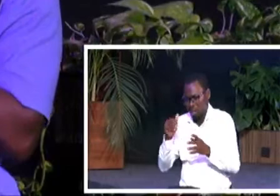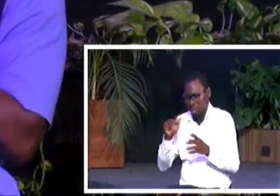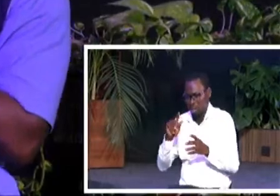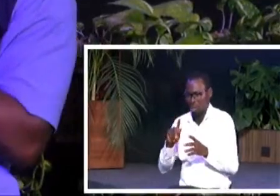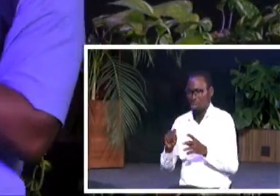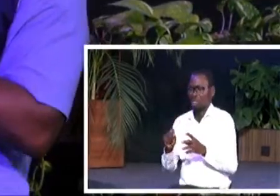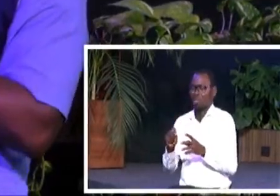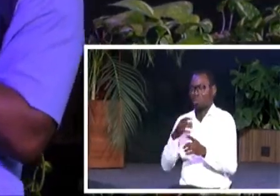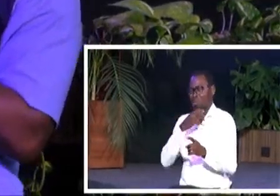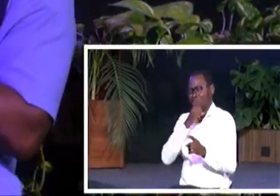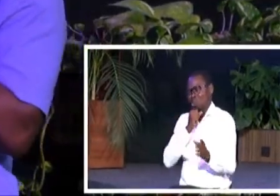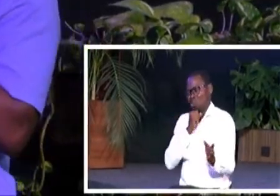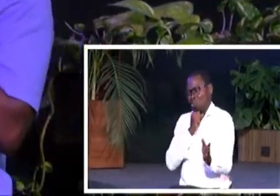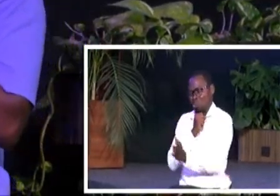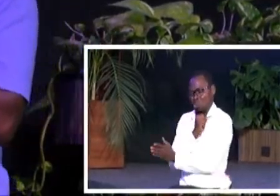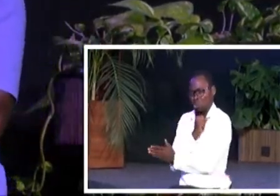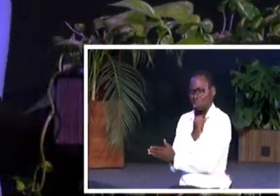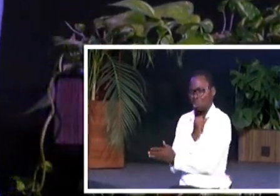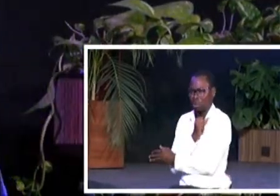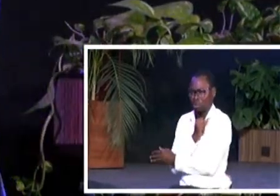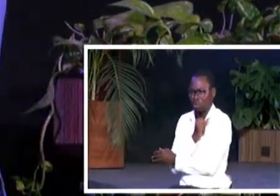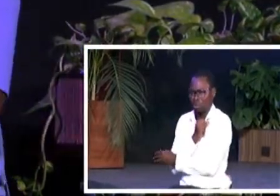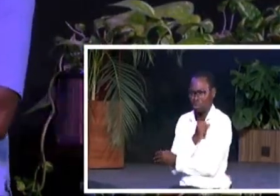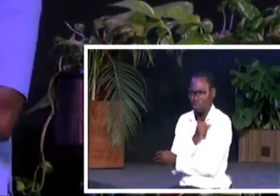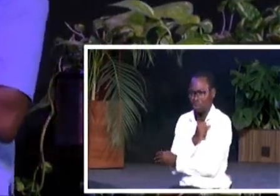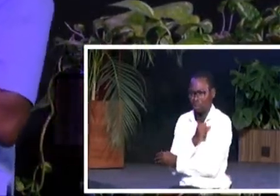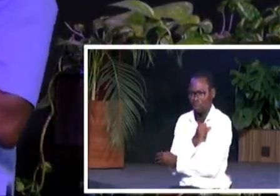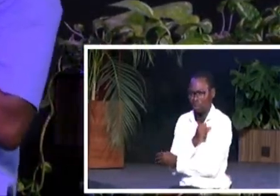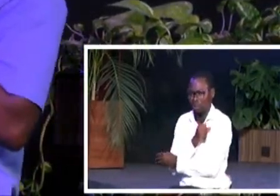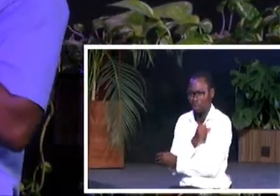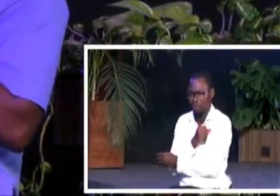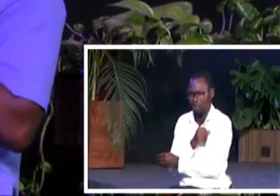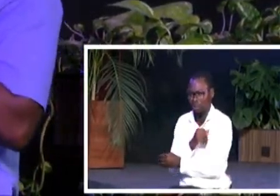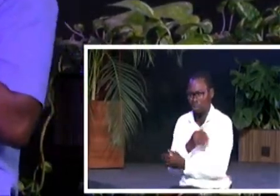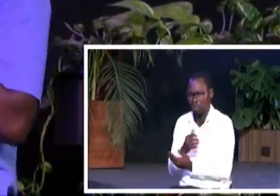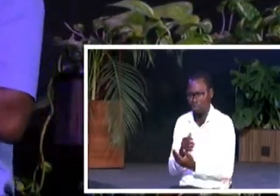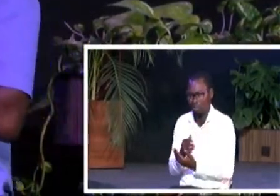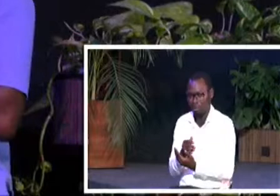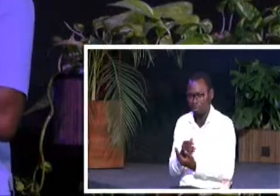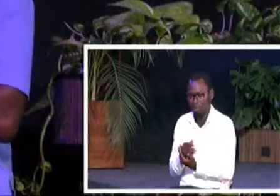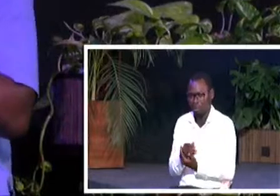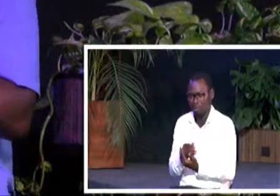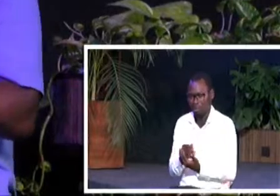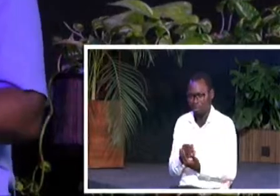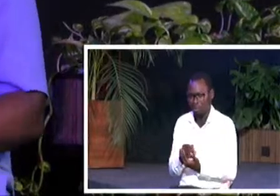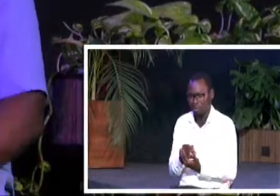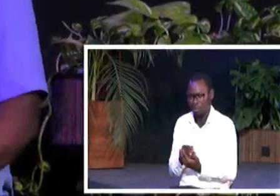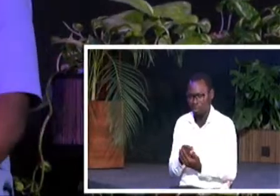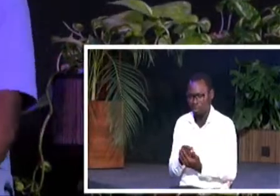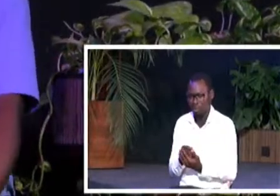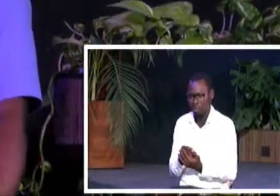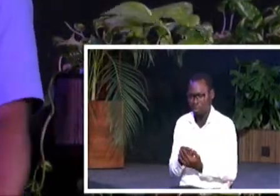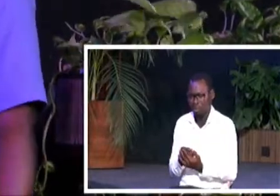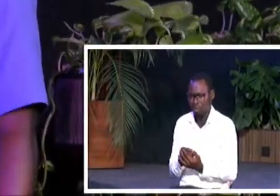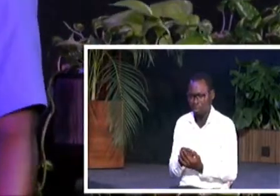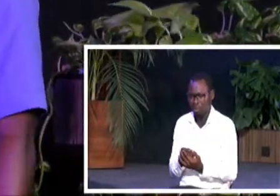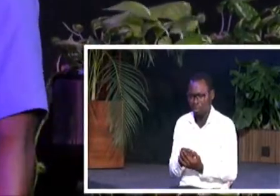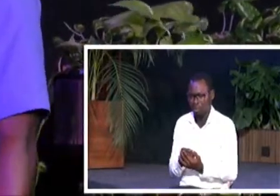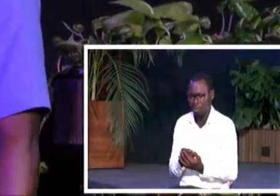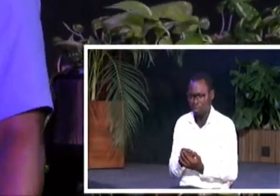an old tool that we forgot like 10 years ago. So it's going to happen.